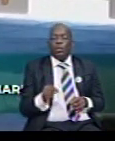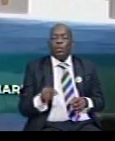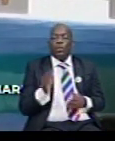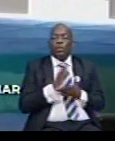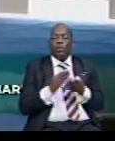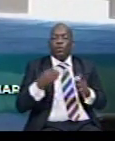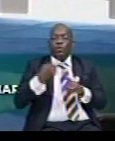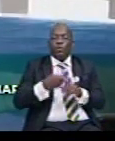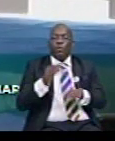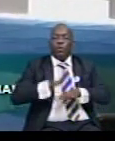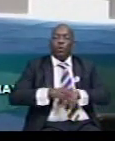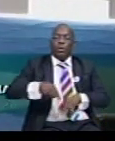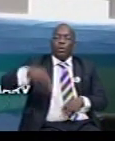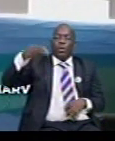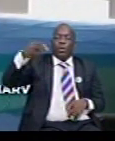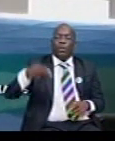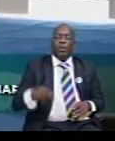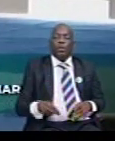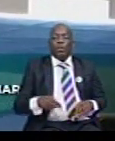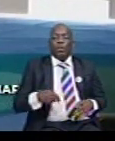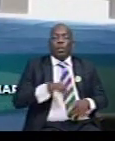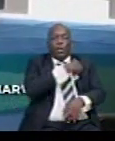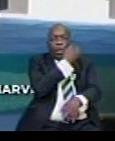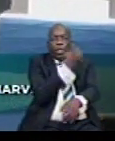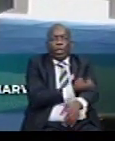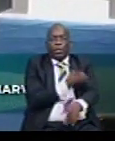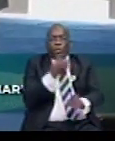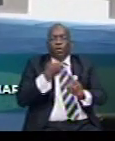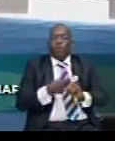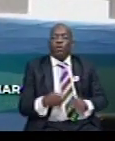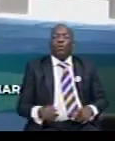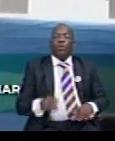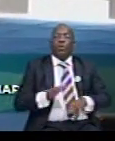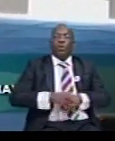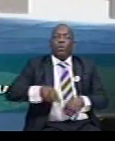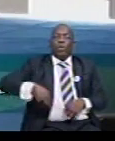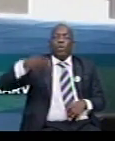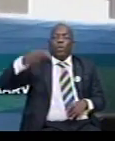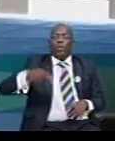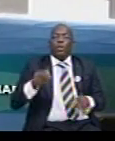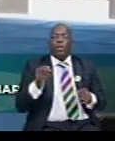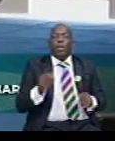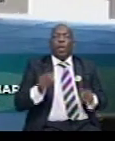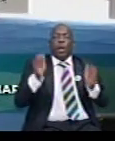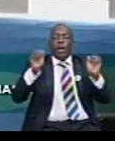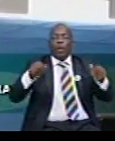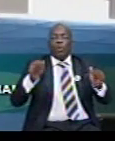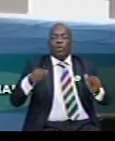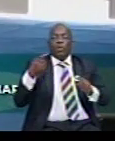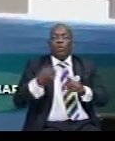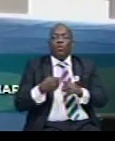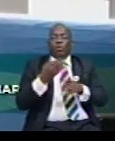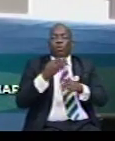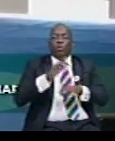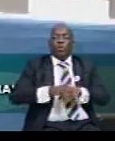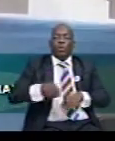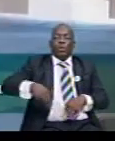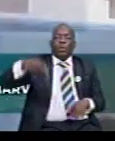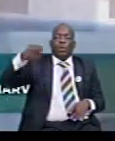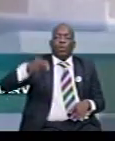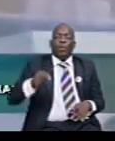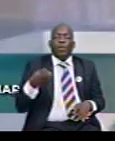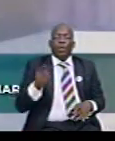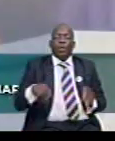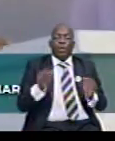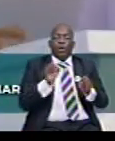from on high. Energy from on high. Ability from on high. The work is so